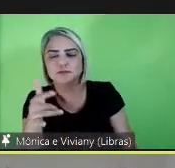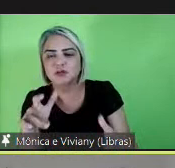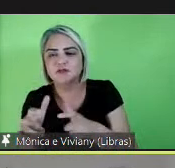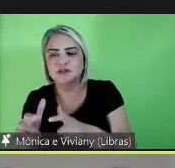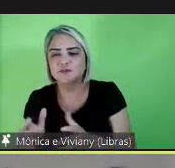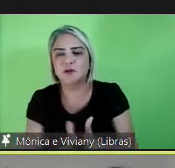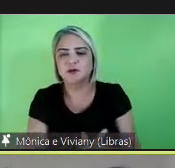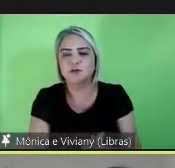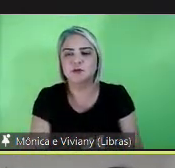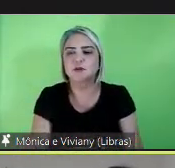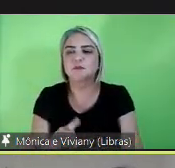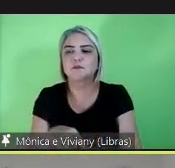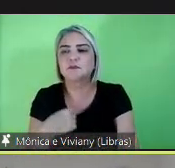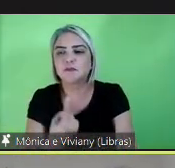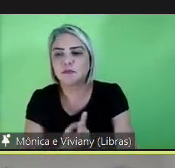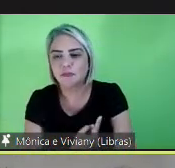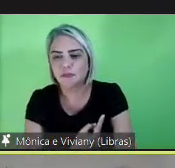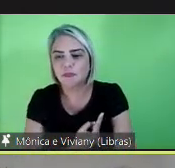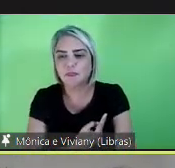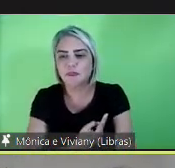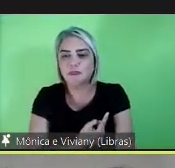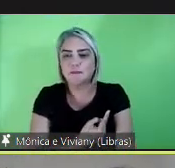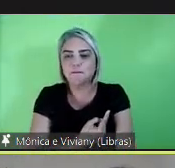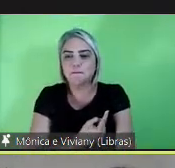the territory.